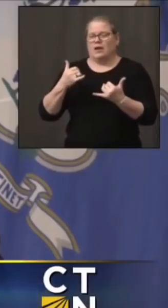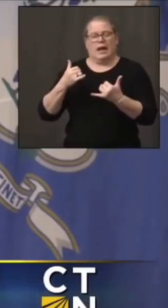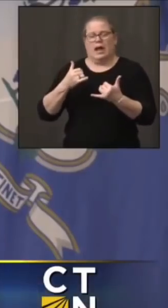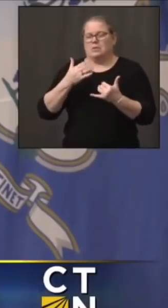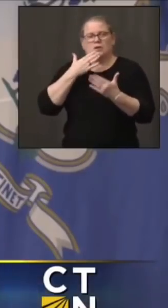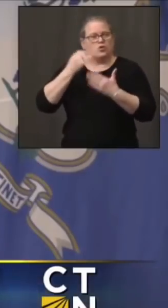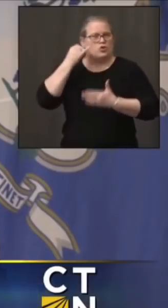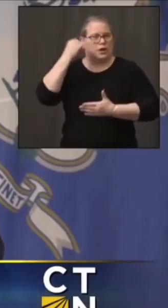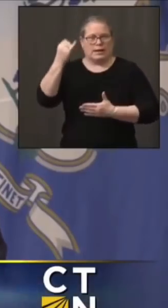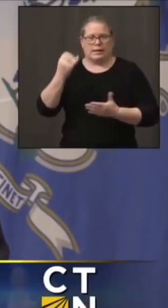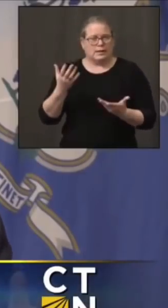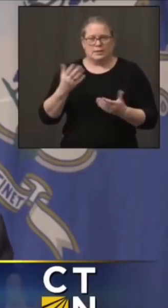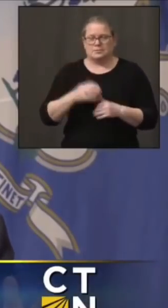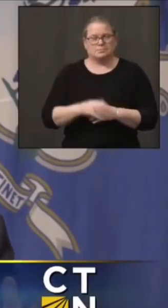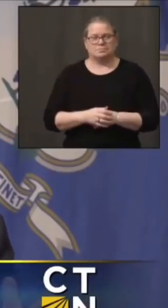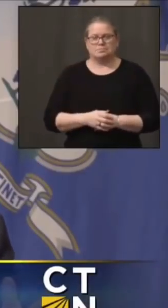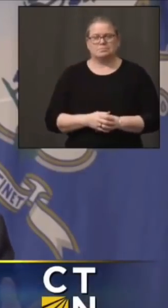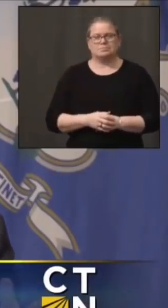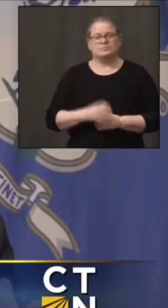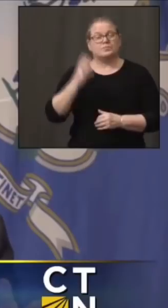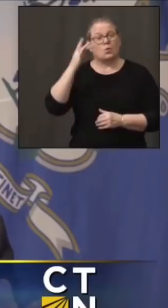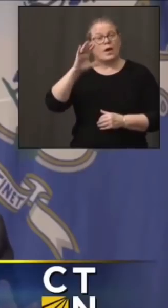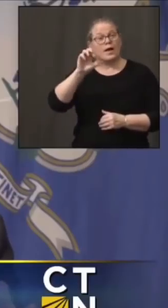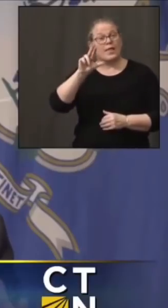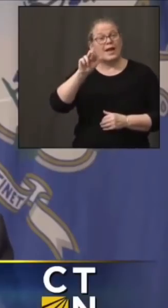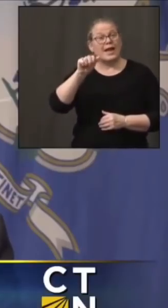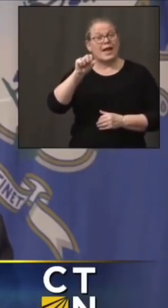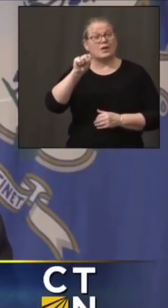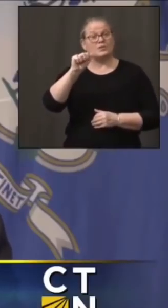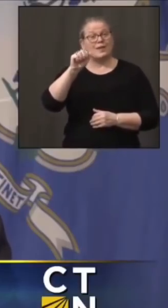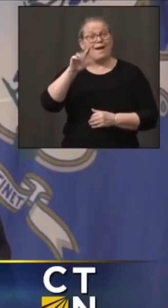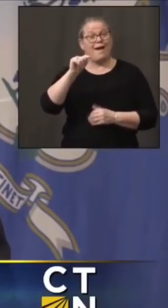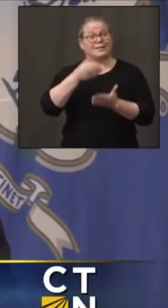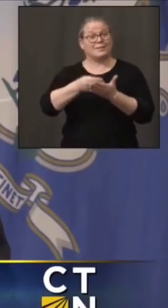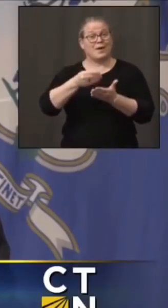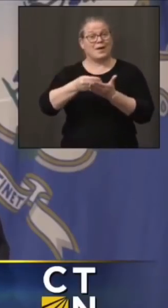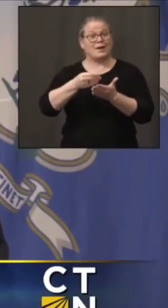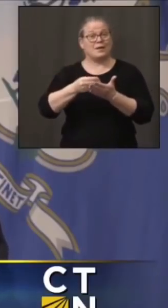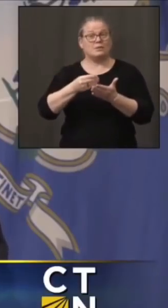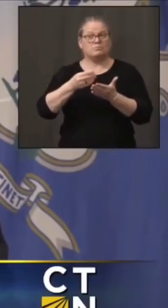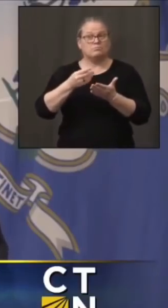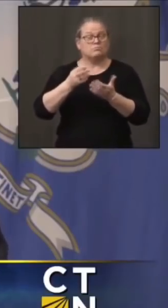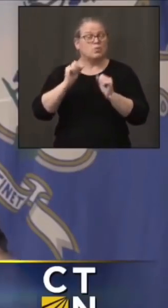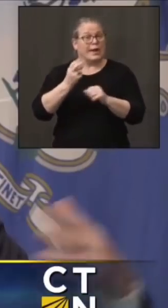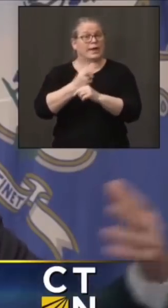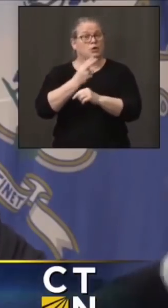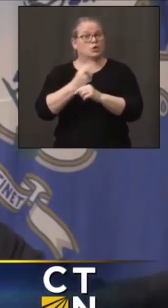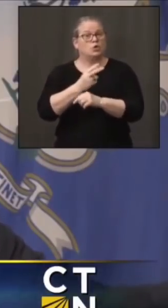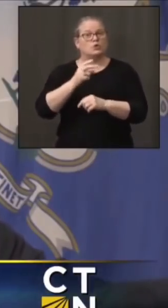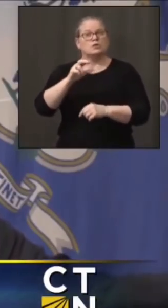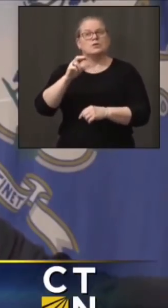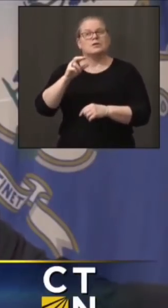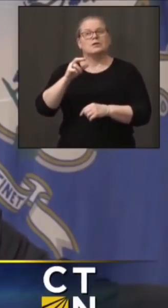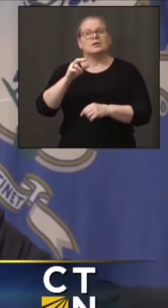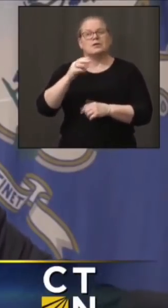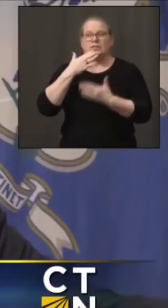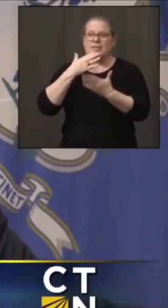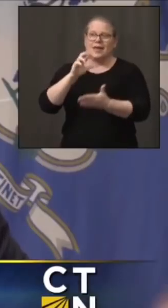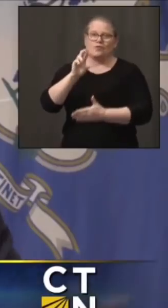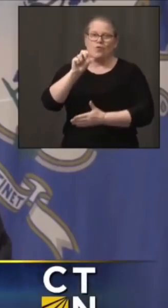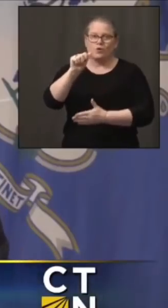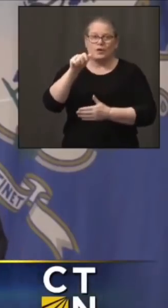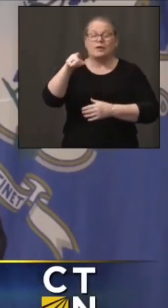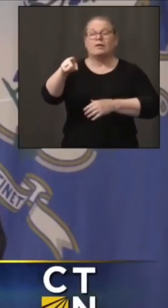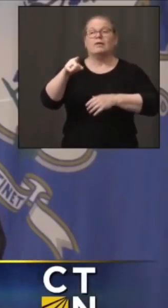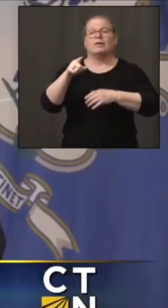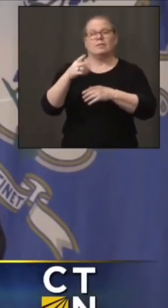you, Rosa. At one point, we had to have it all spent or invested or allocated by December 31st. Now I've got another year